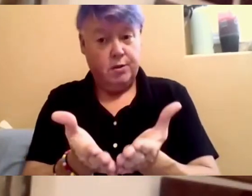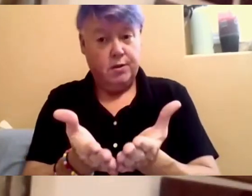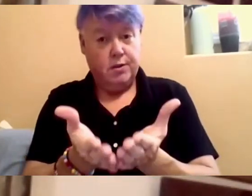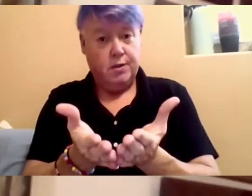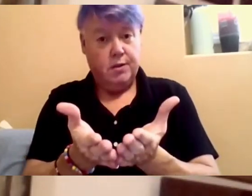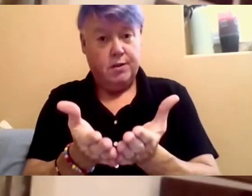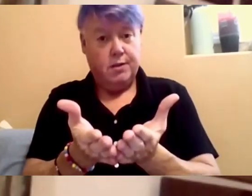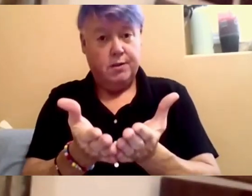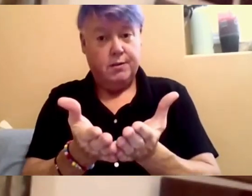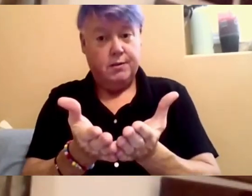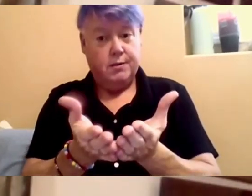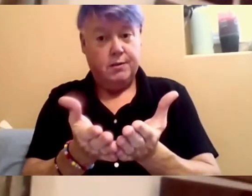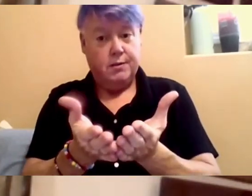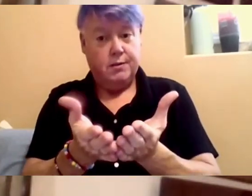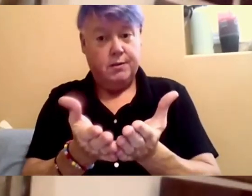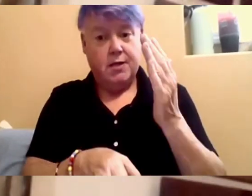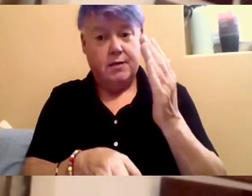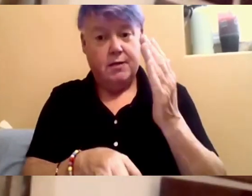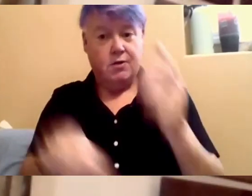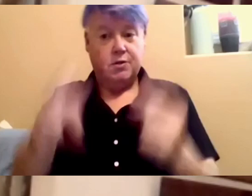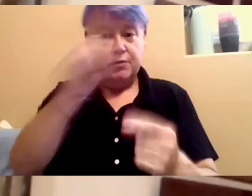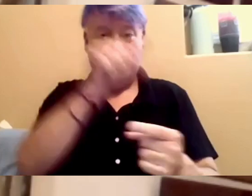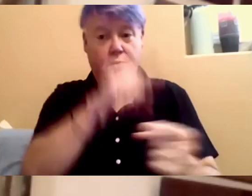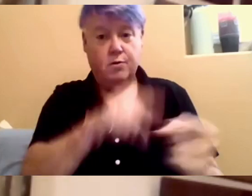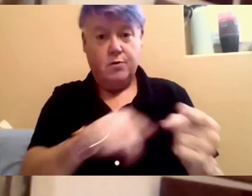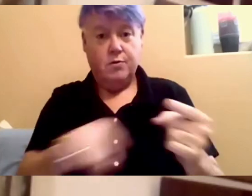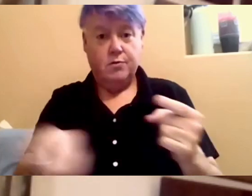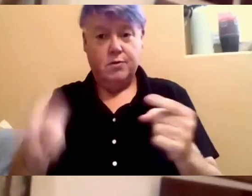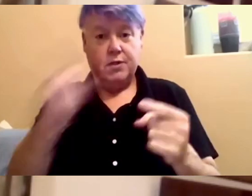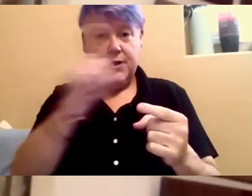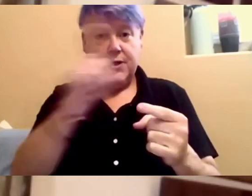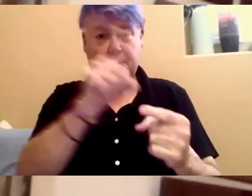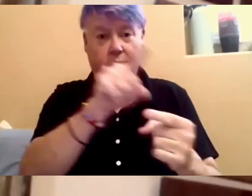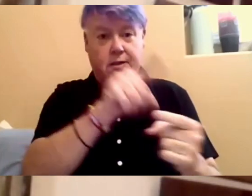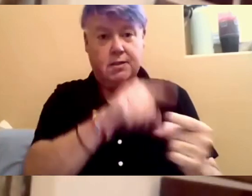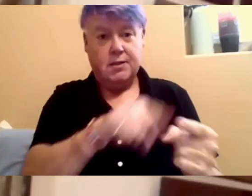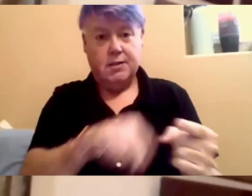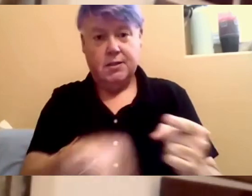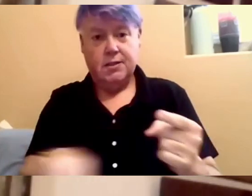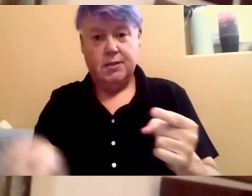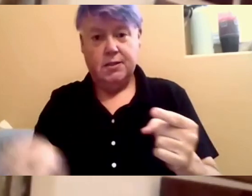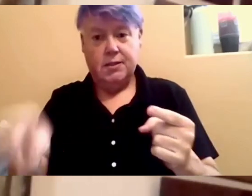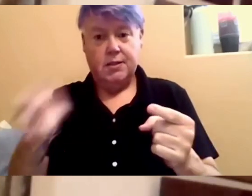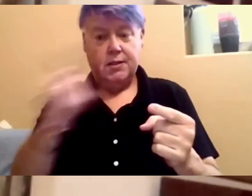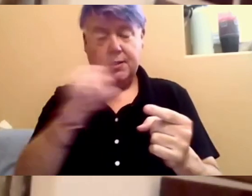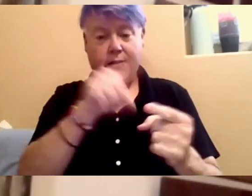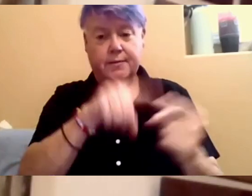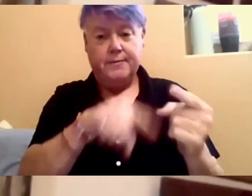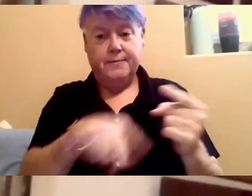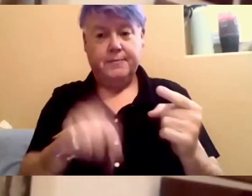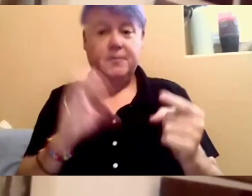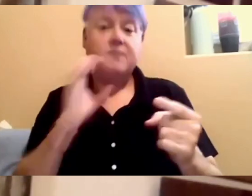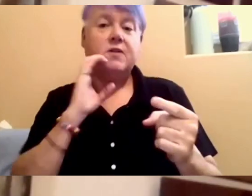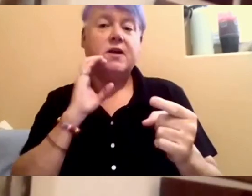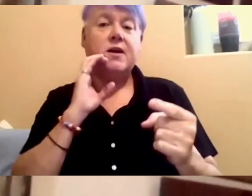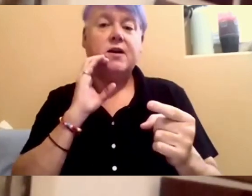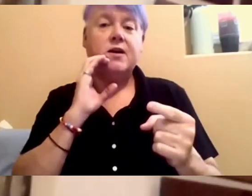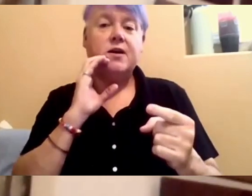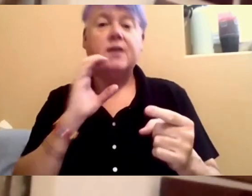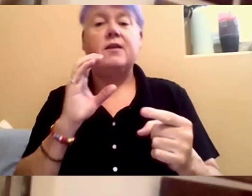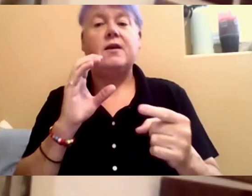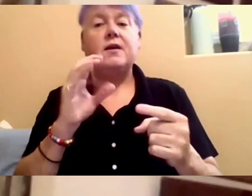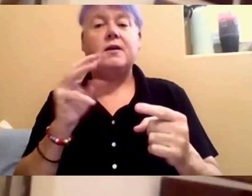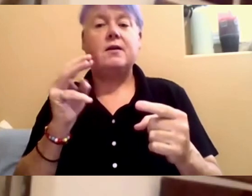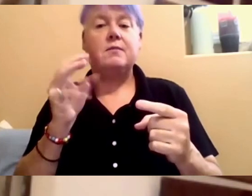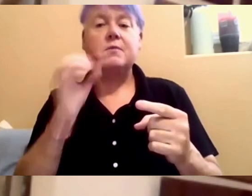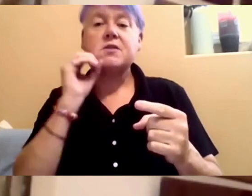their chapters rotate one after another. We have Clara, and then Mrs. Orchard, and